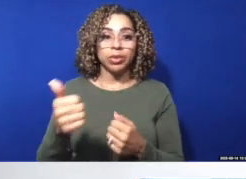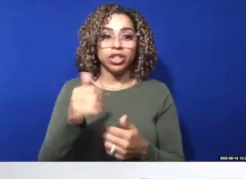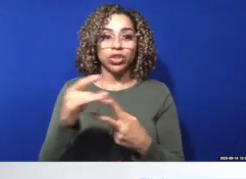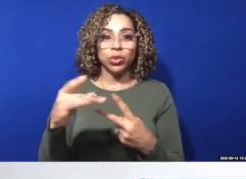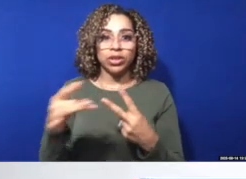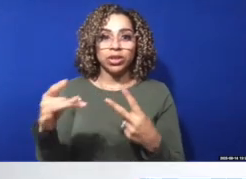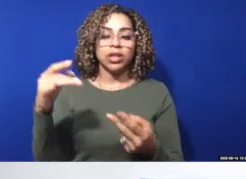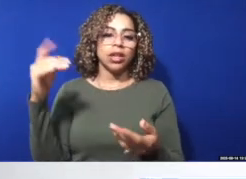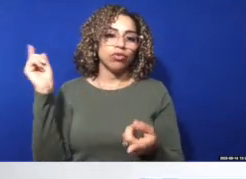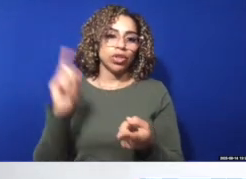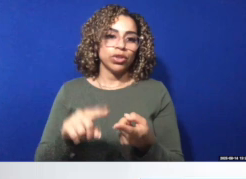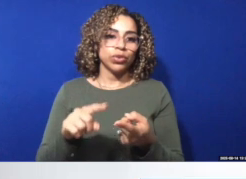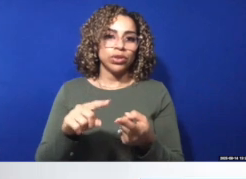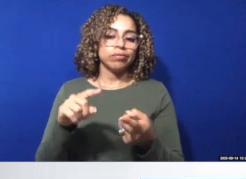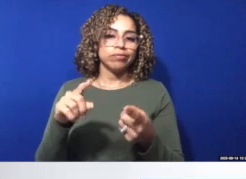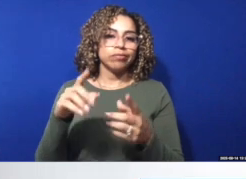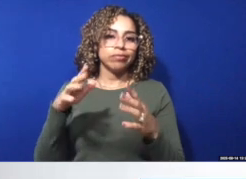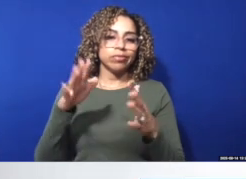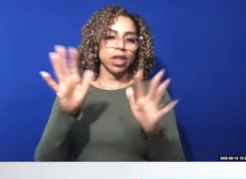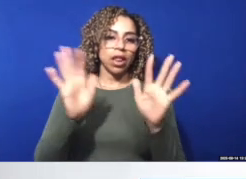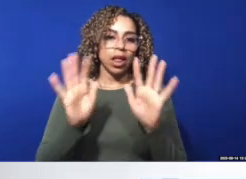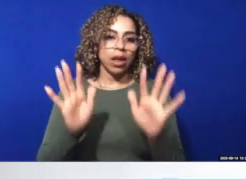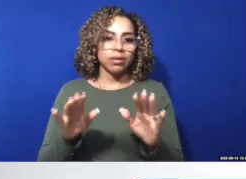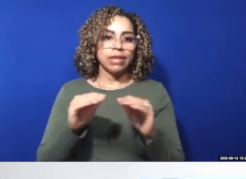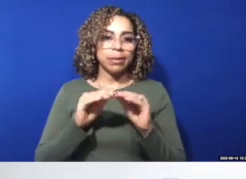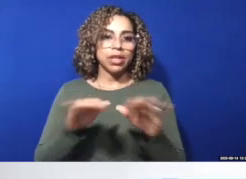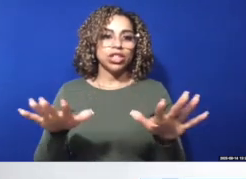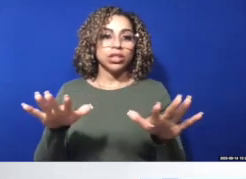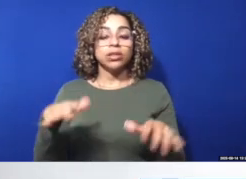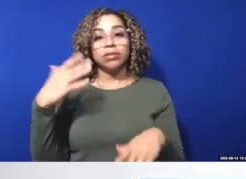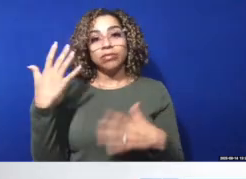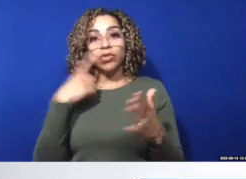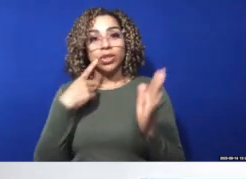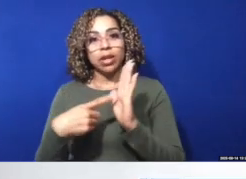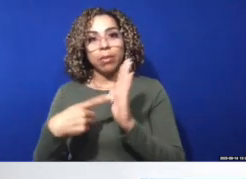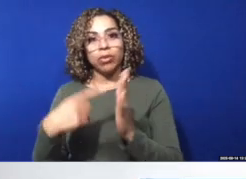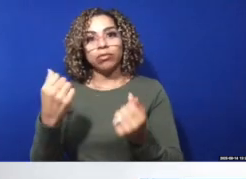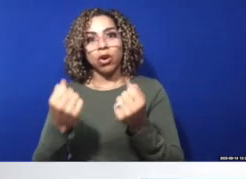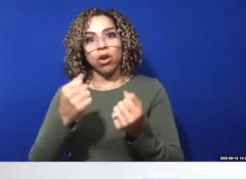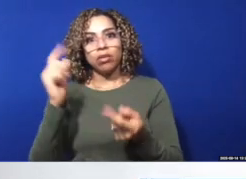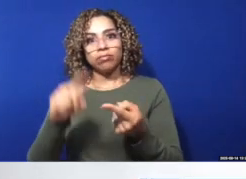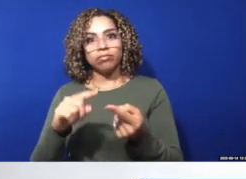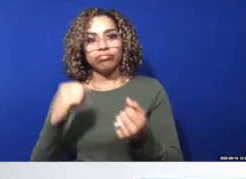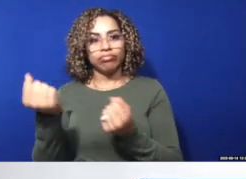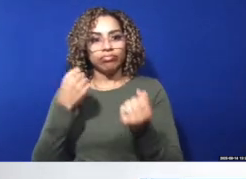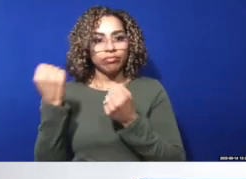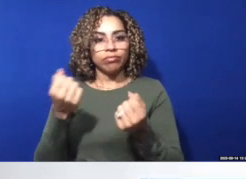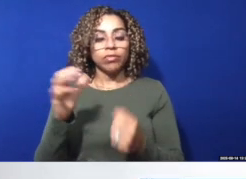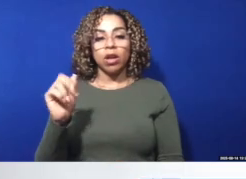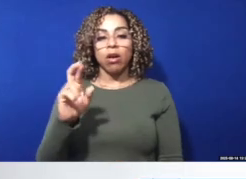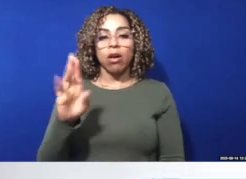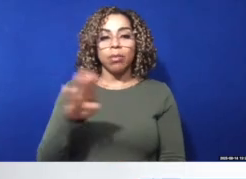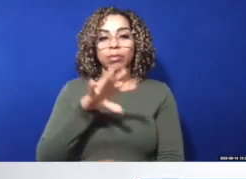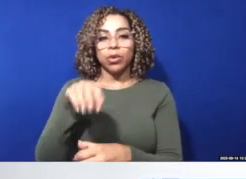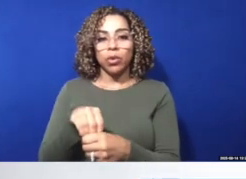emissions, such as by reducing vehicle miles traveled. As an agency, CARB incorporates the equity principles of these directives into